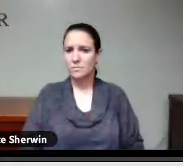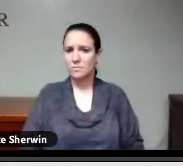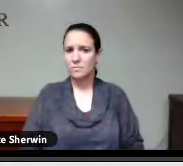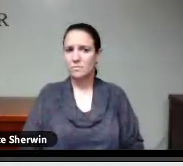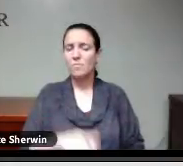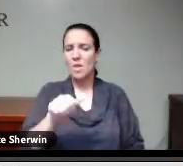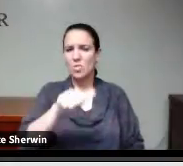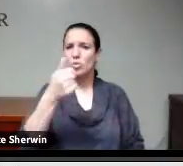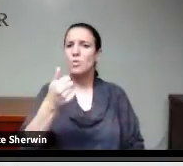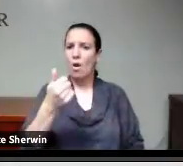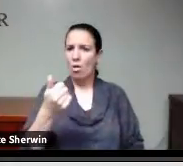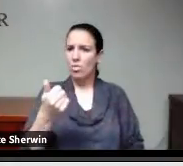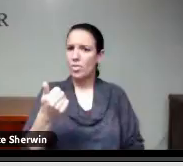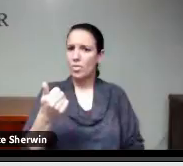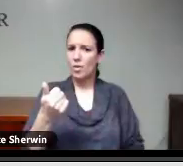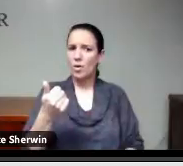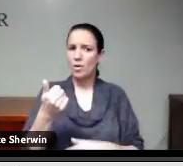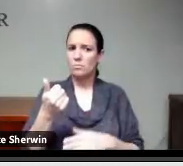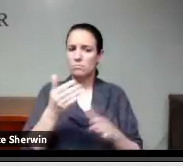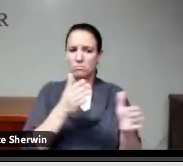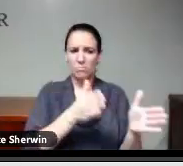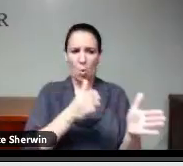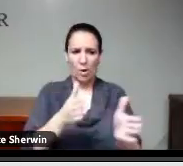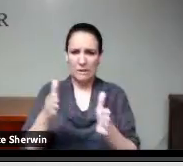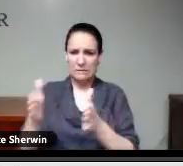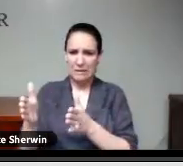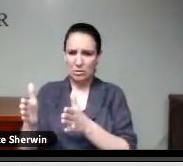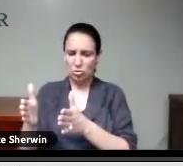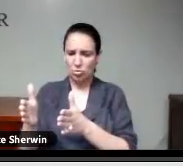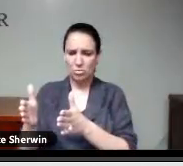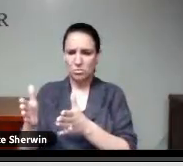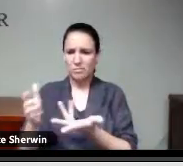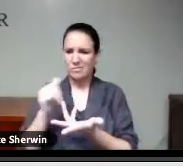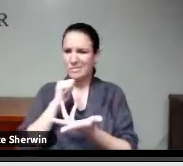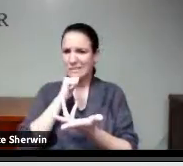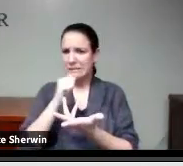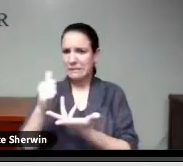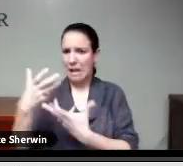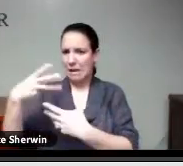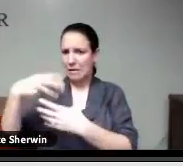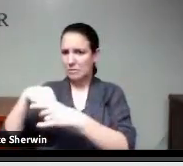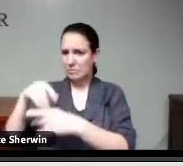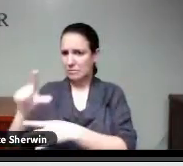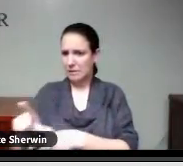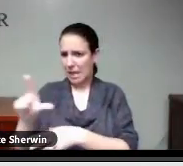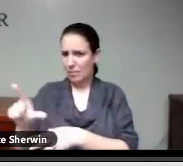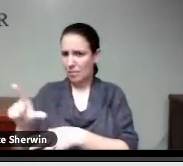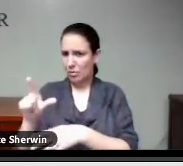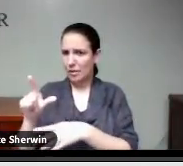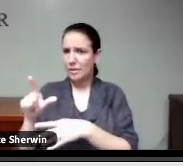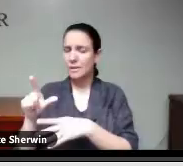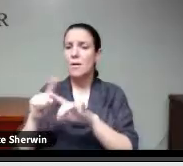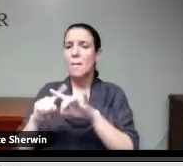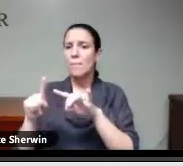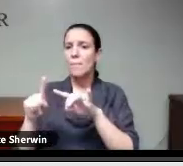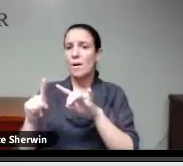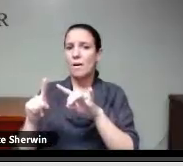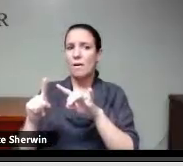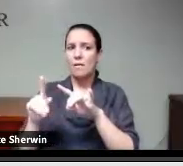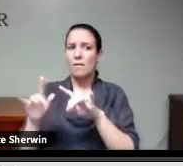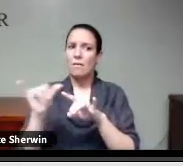that typically do not exist in libraries that I also have done some work around, but I'm assuming that things